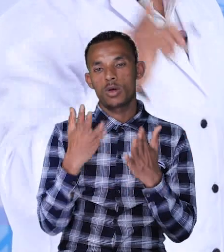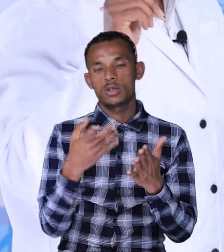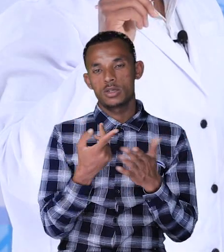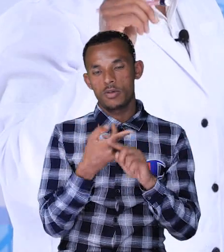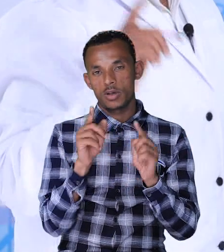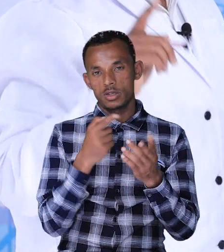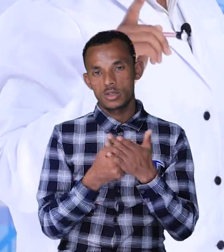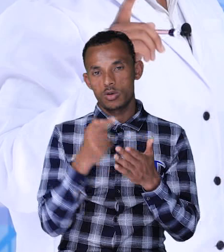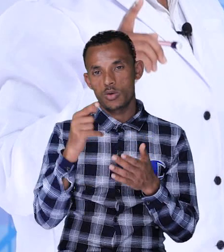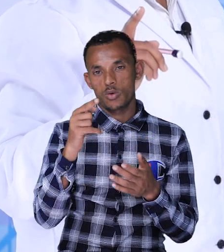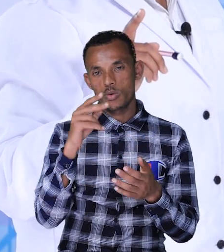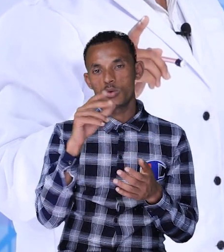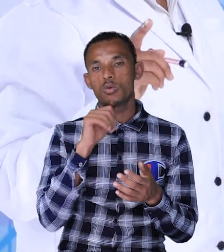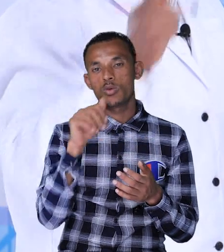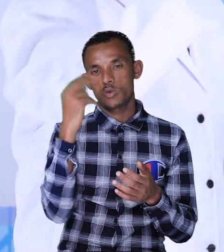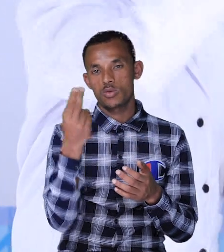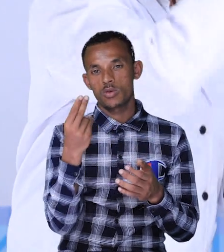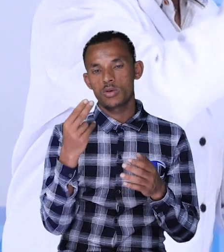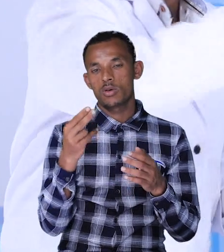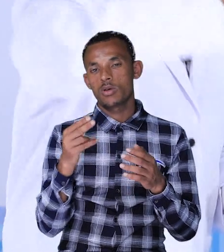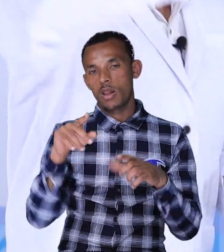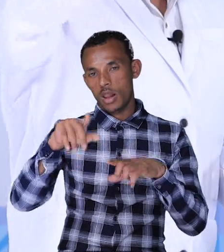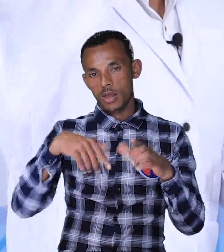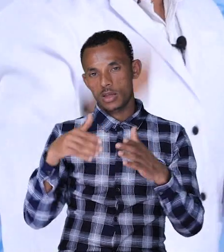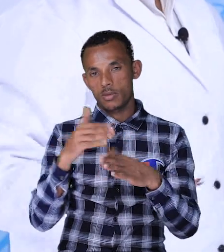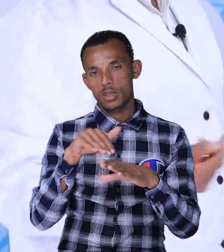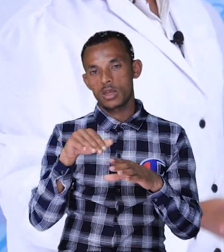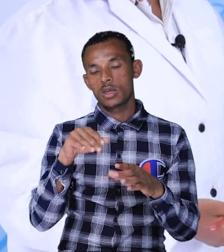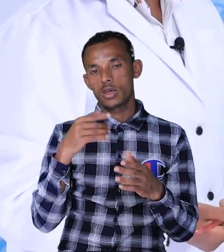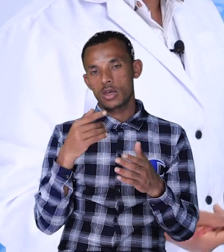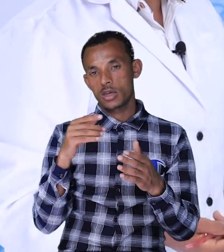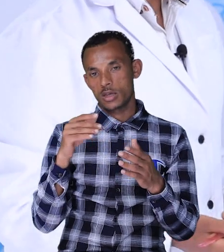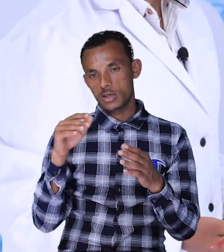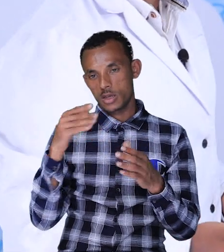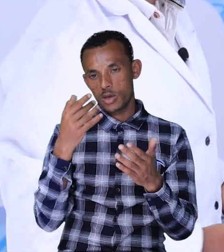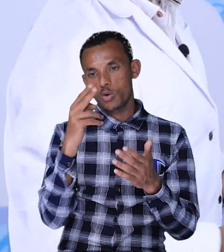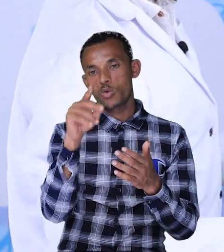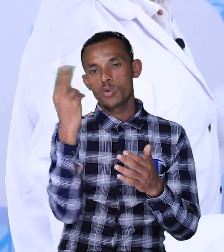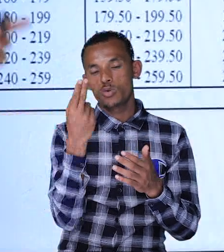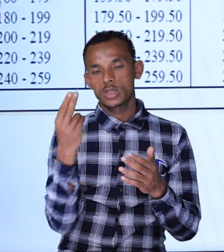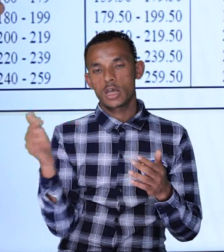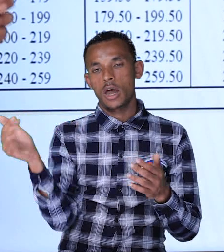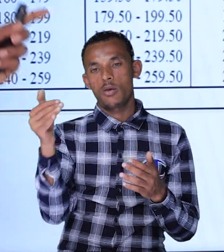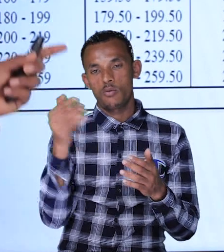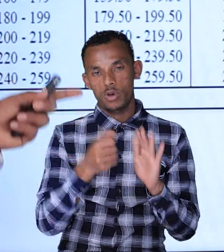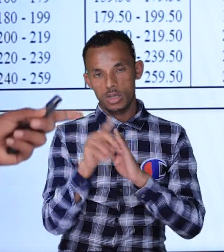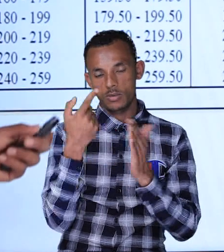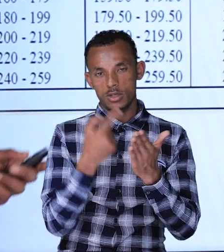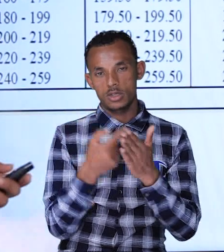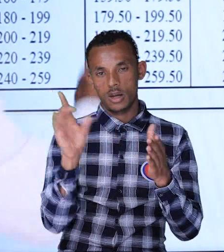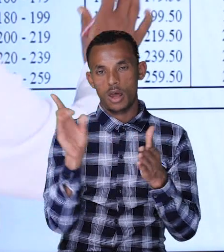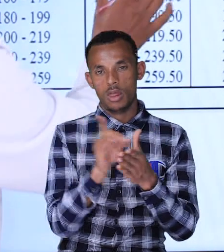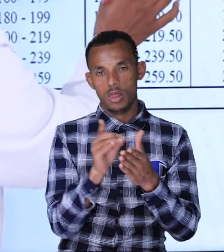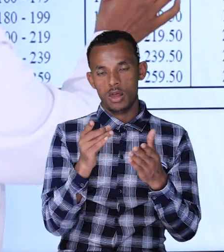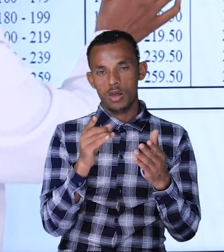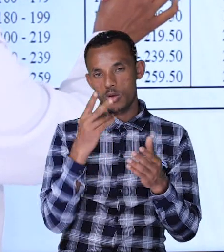this case, you will not use line segments, simply you use a smooth curve, So for example, for this data,